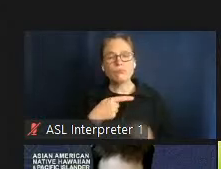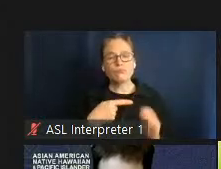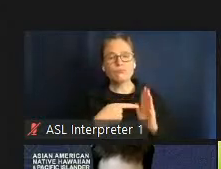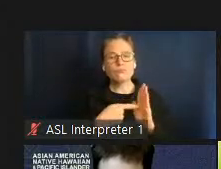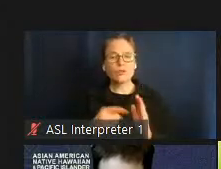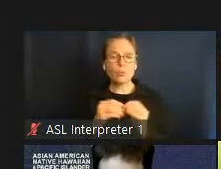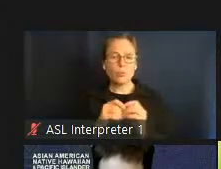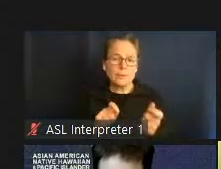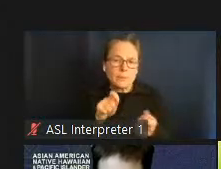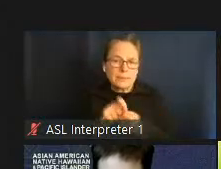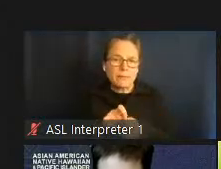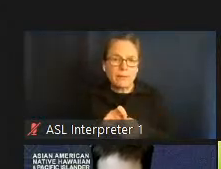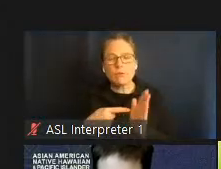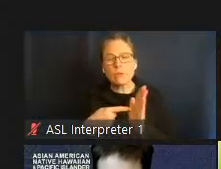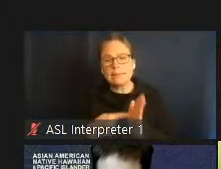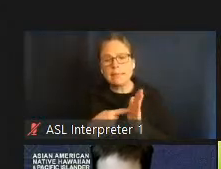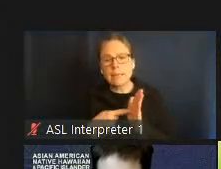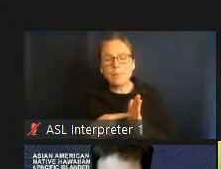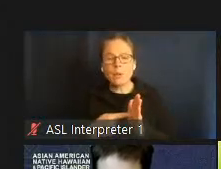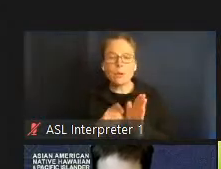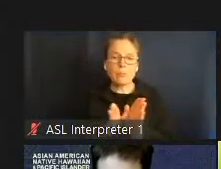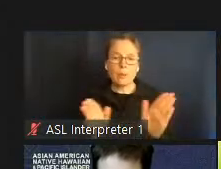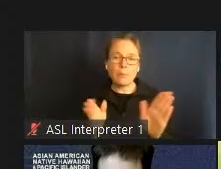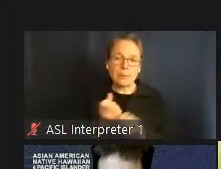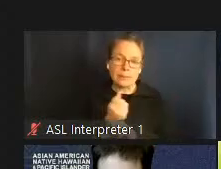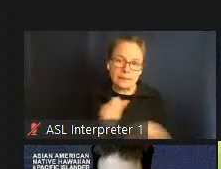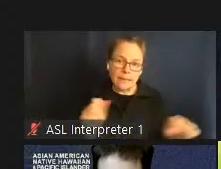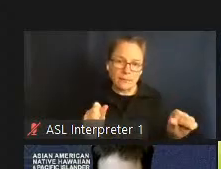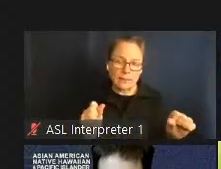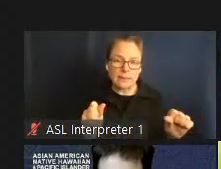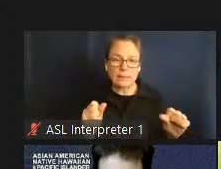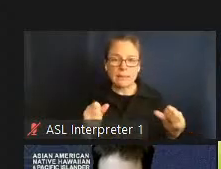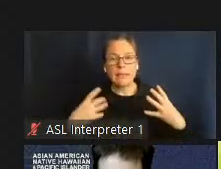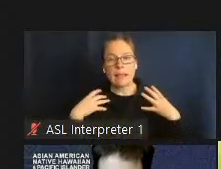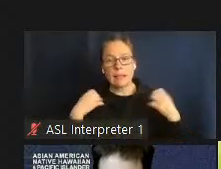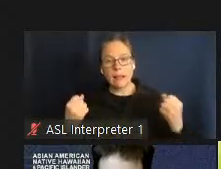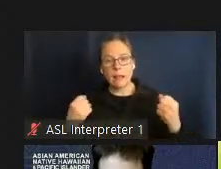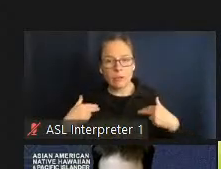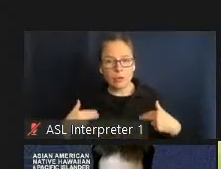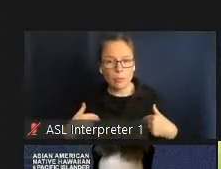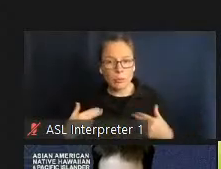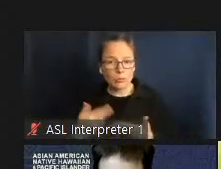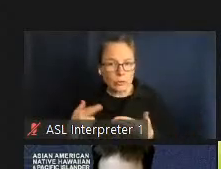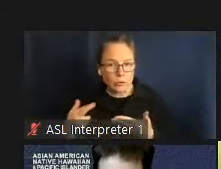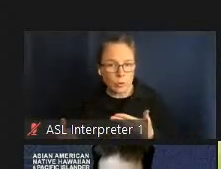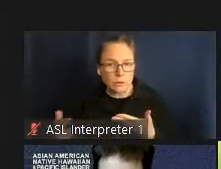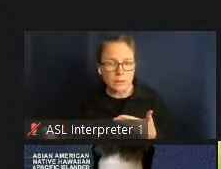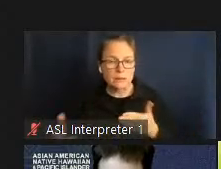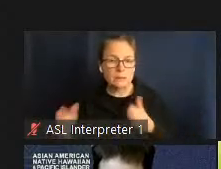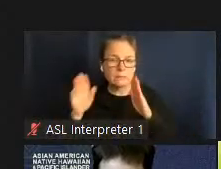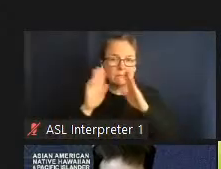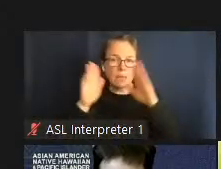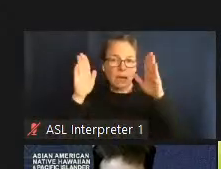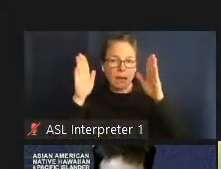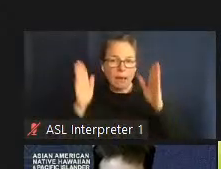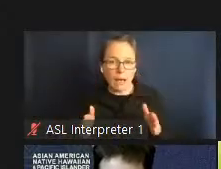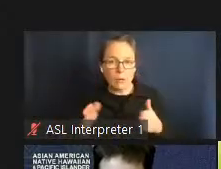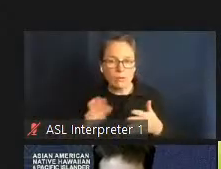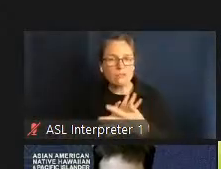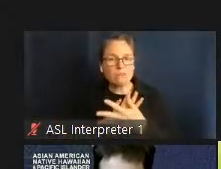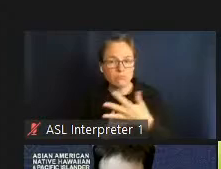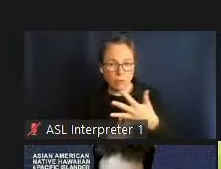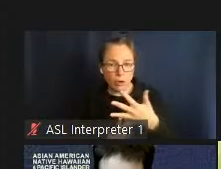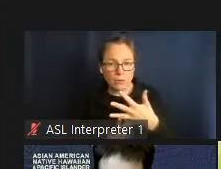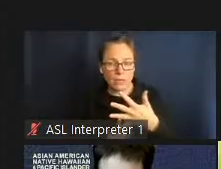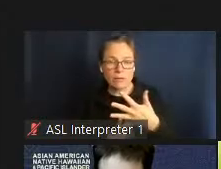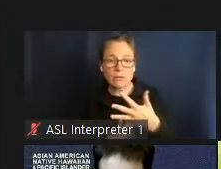public safety and justice, health and human resources, housing, etc. And these are